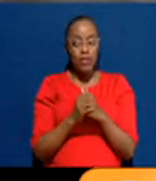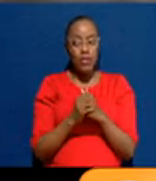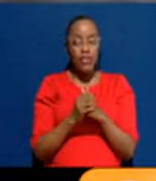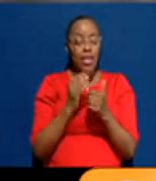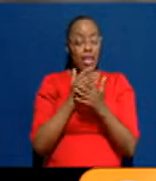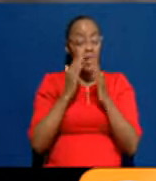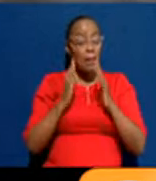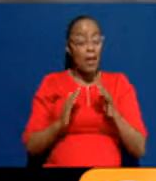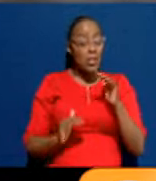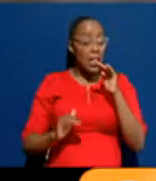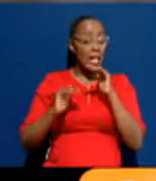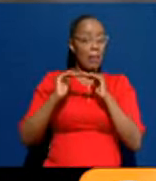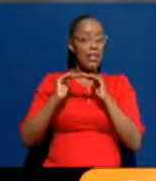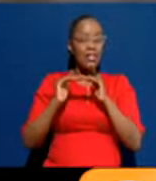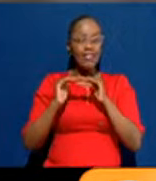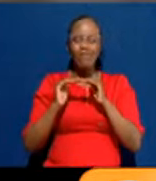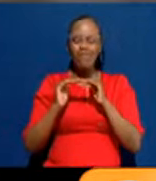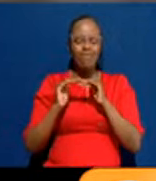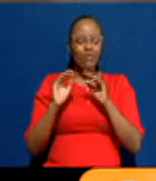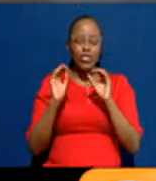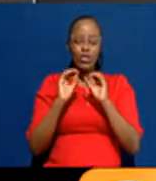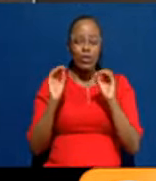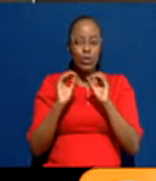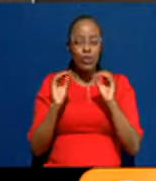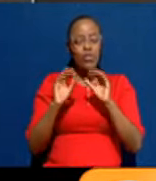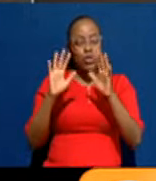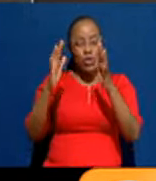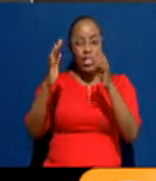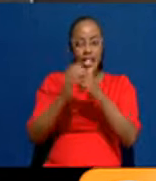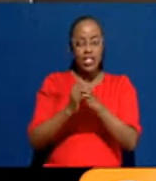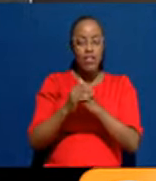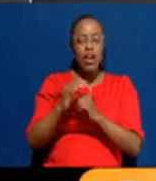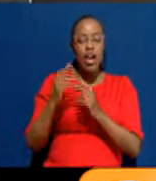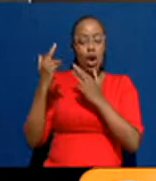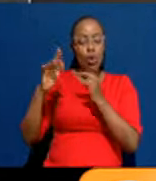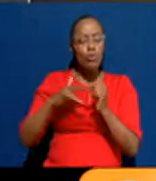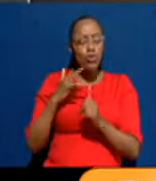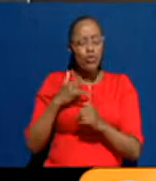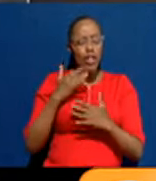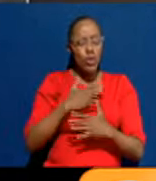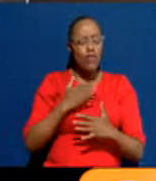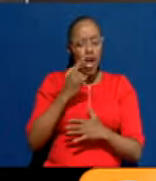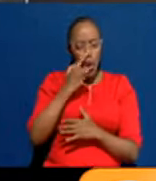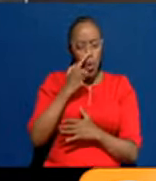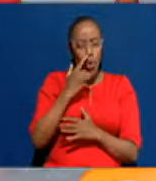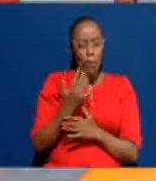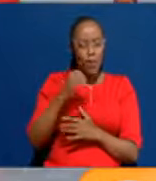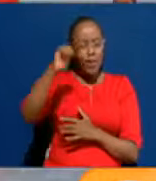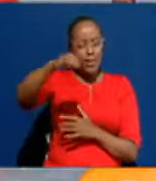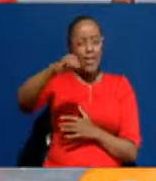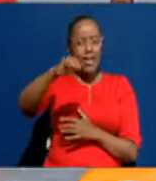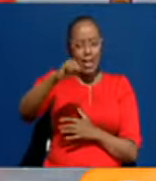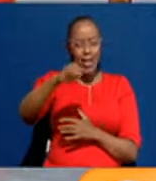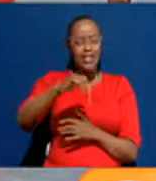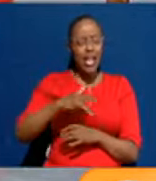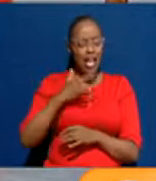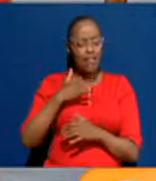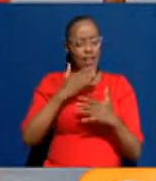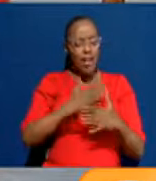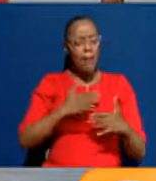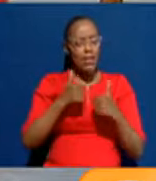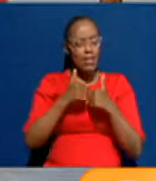human is limited. No human is limited. Well done, Faith. Yes. I hope you feel appreciated at home, huh? Do you? Absolutely, yes. I feel